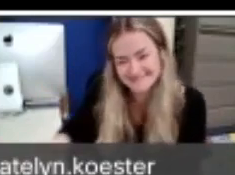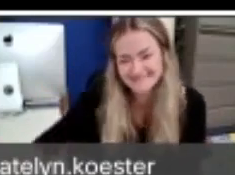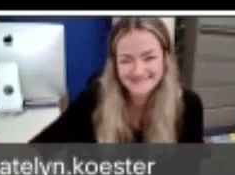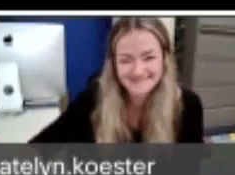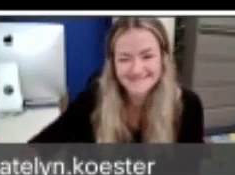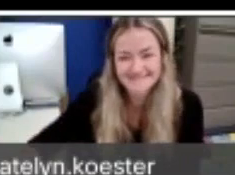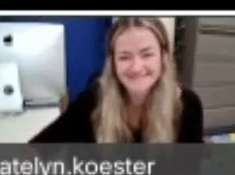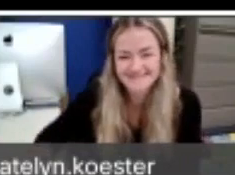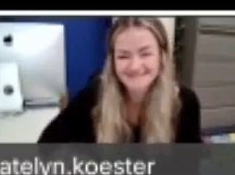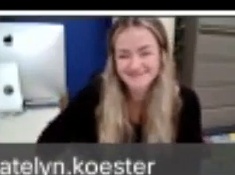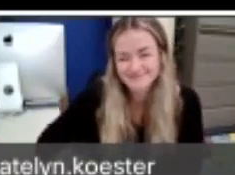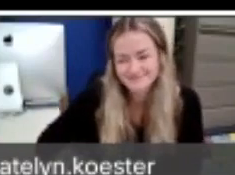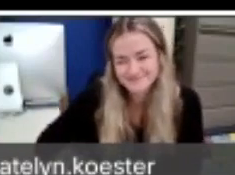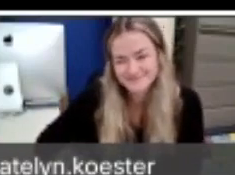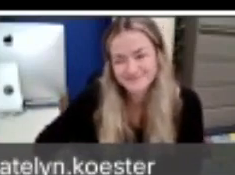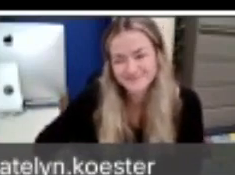Sure.